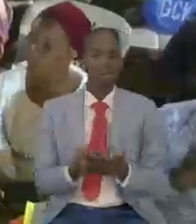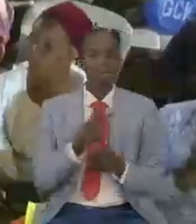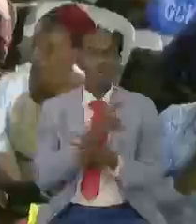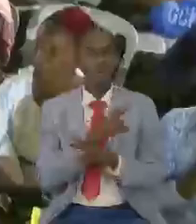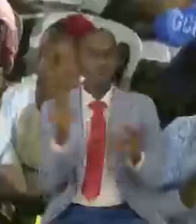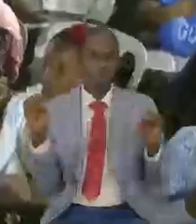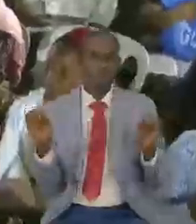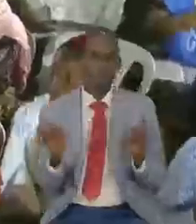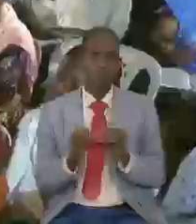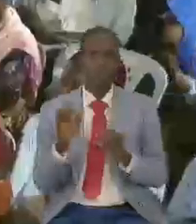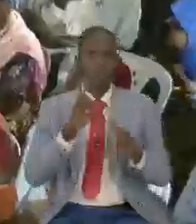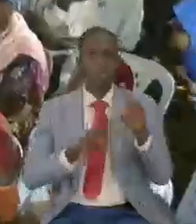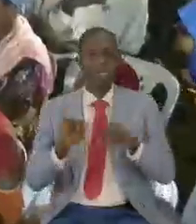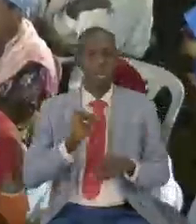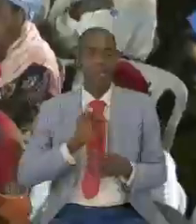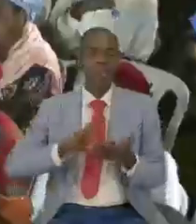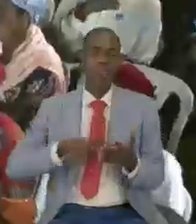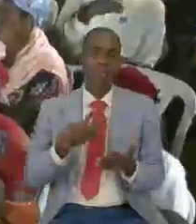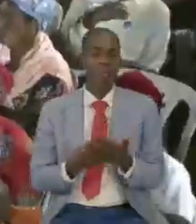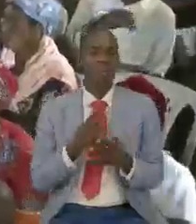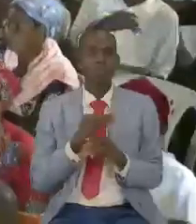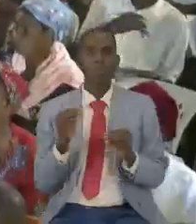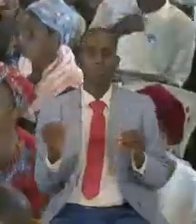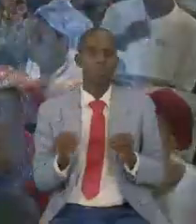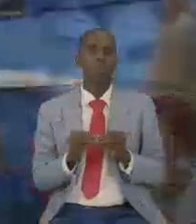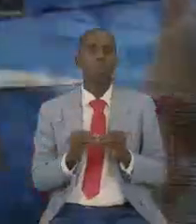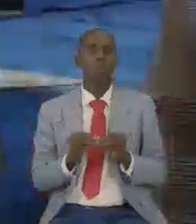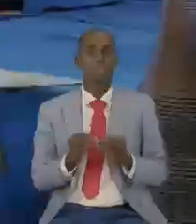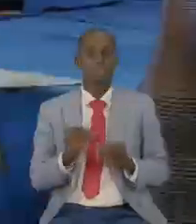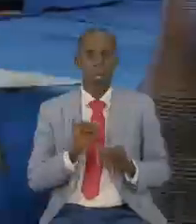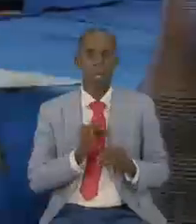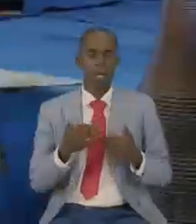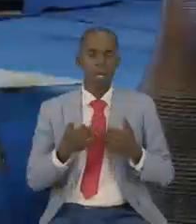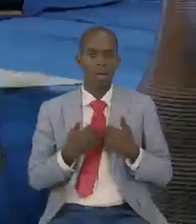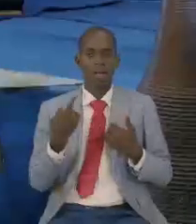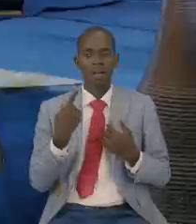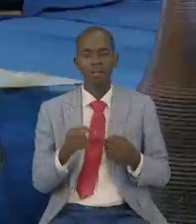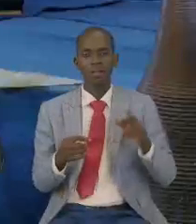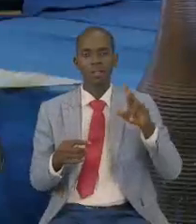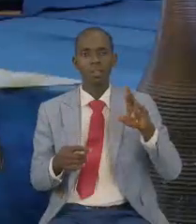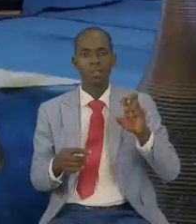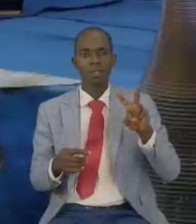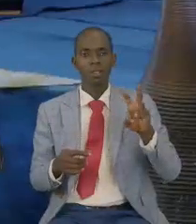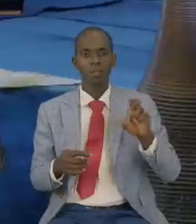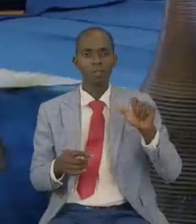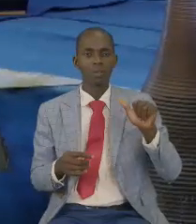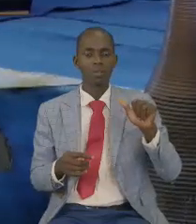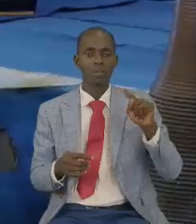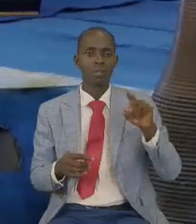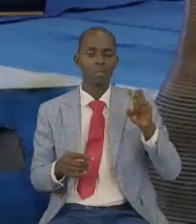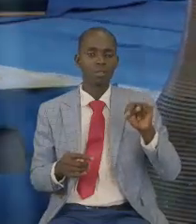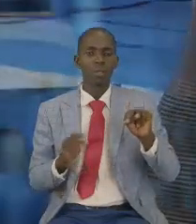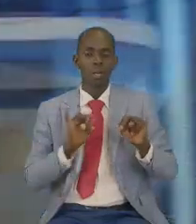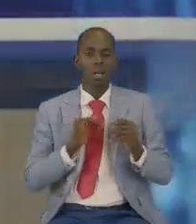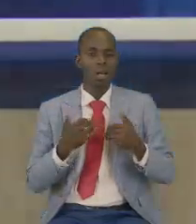I have the revelation. I have the light. I have the knowledge. I see that